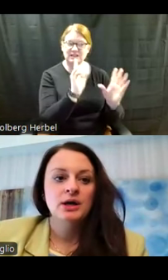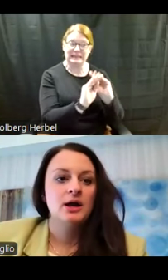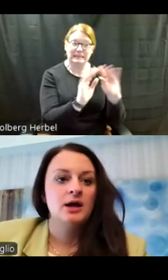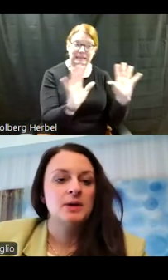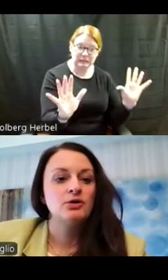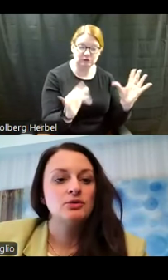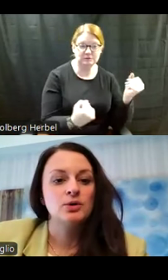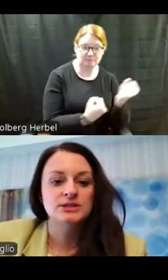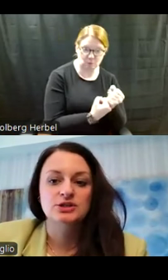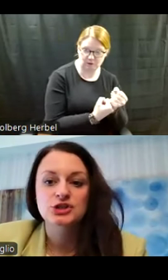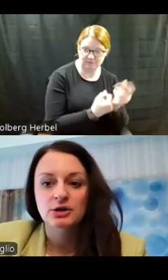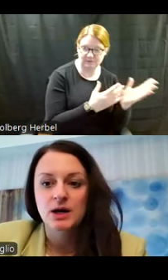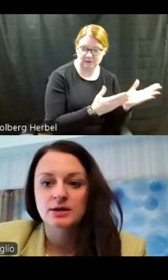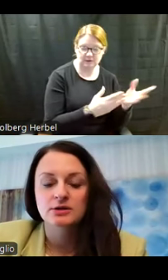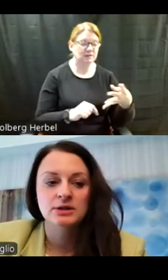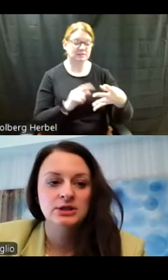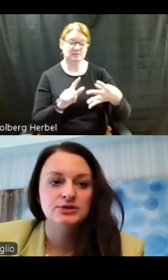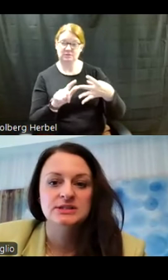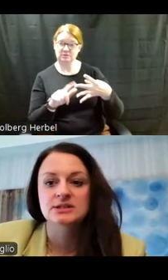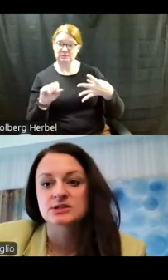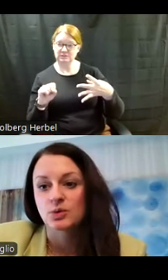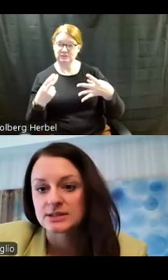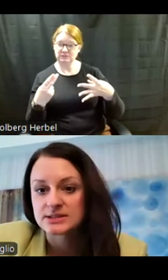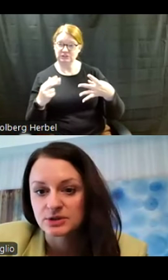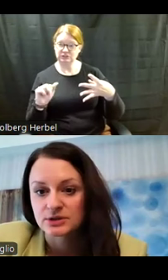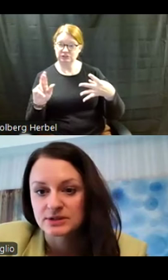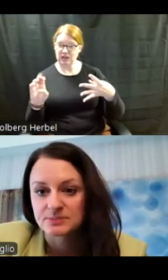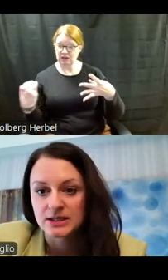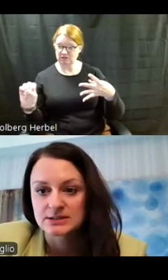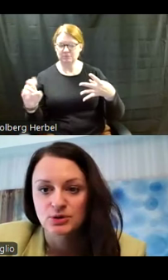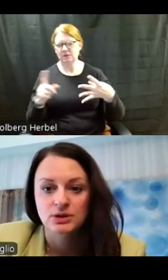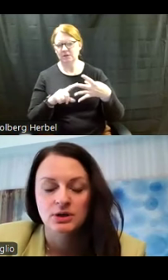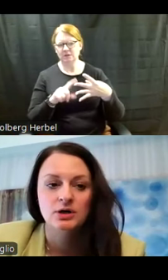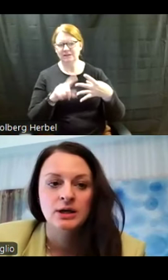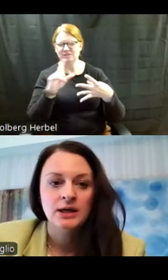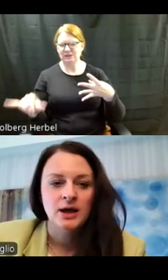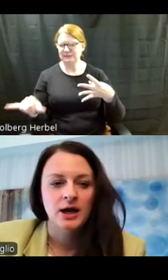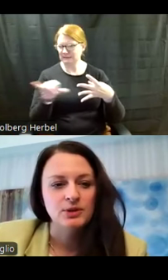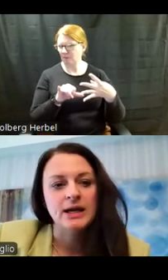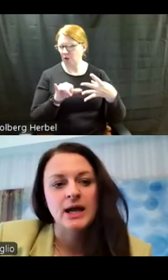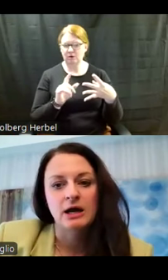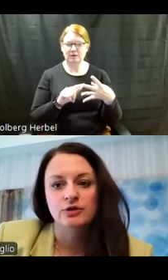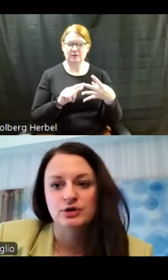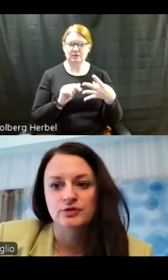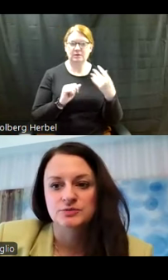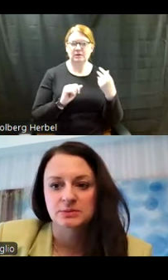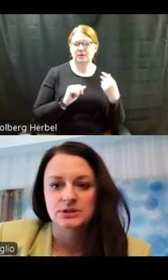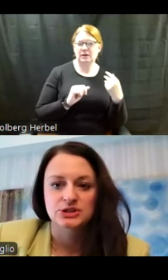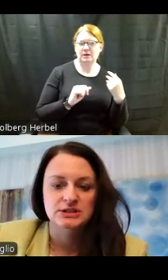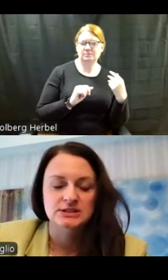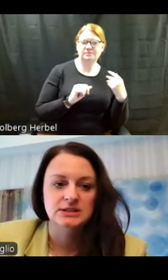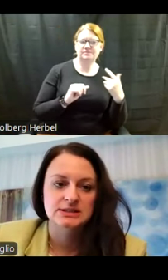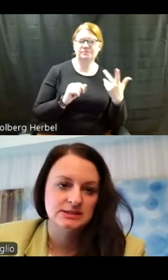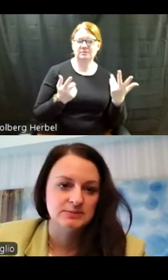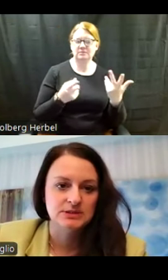So I'll go on to the share model. You'll see this is quite similar to the spikes protocol, though I have heard from some